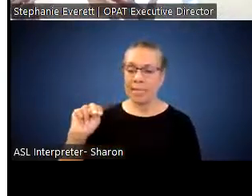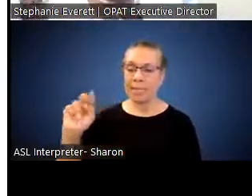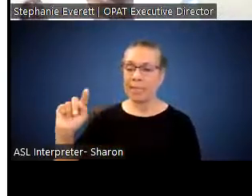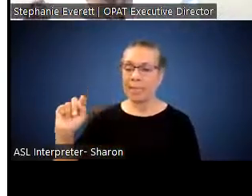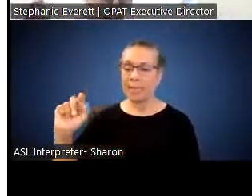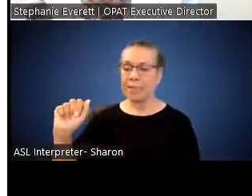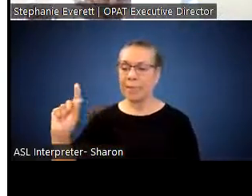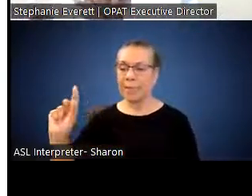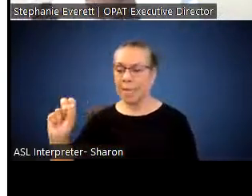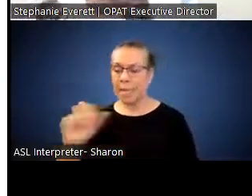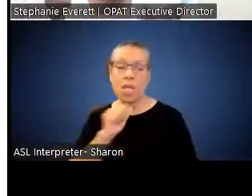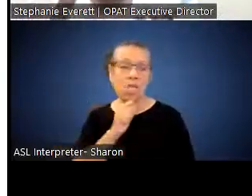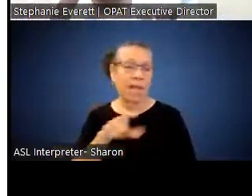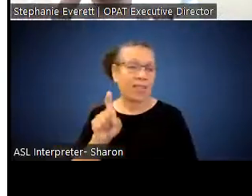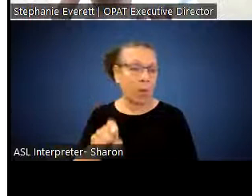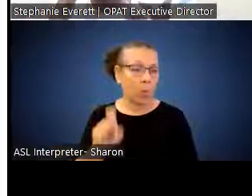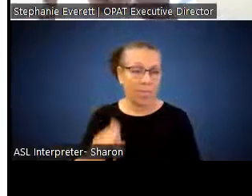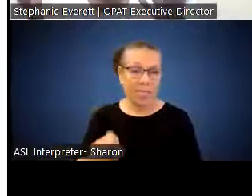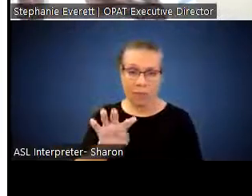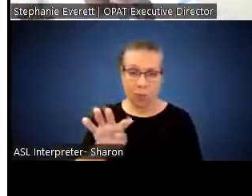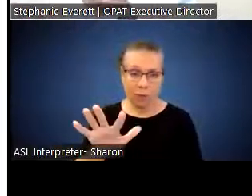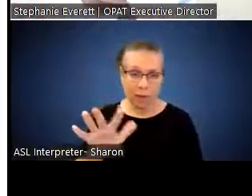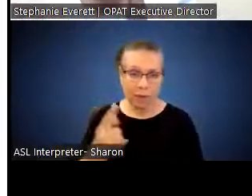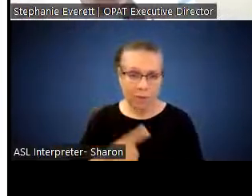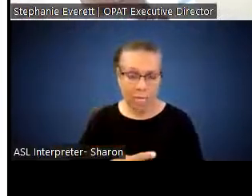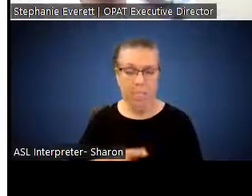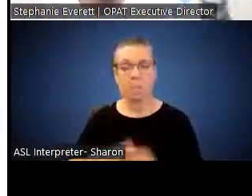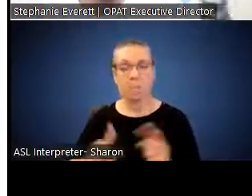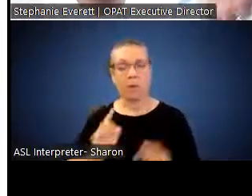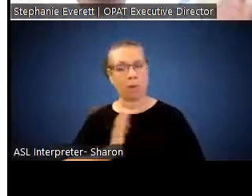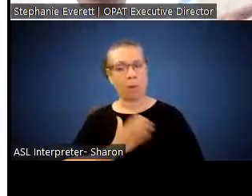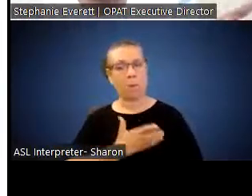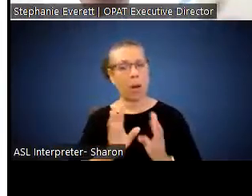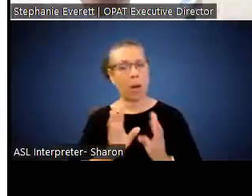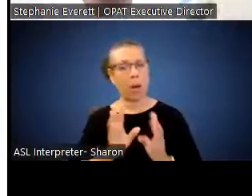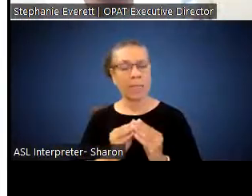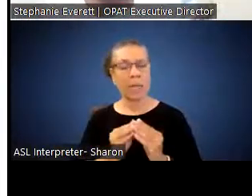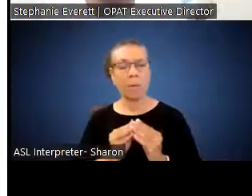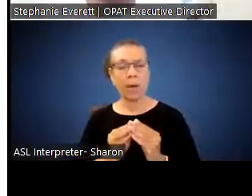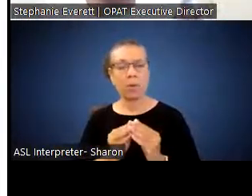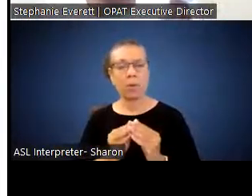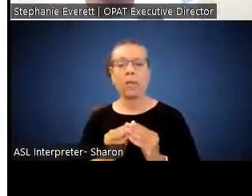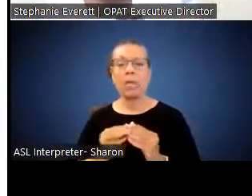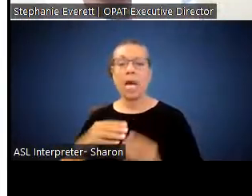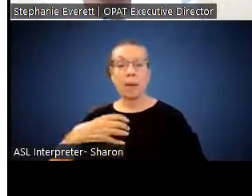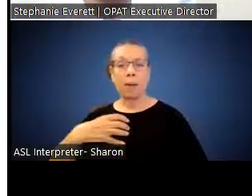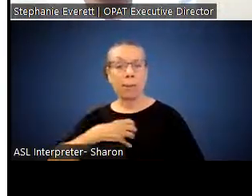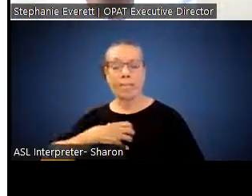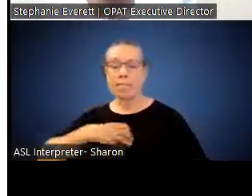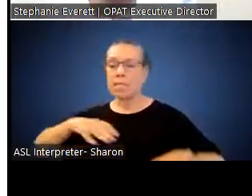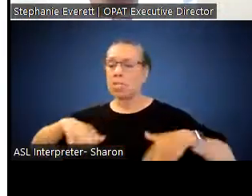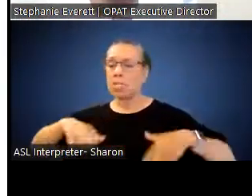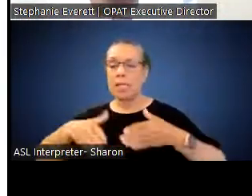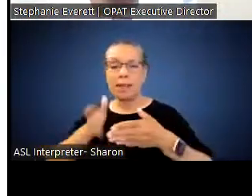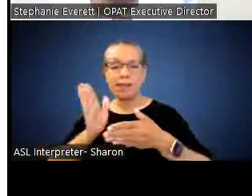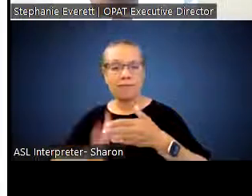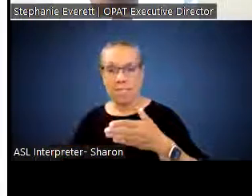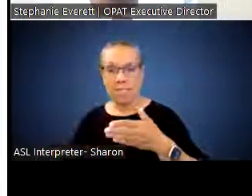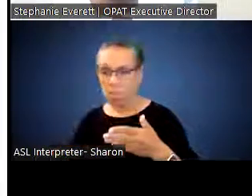need 45 days, but when we had our meeting about incomplete complaints, right? So